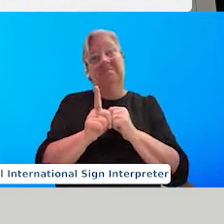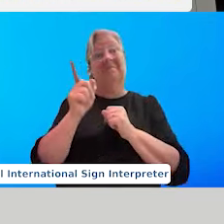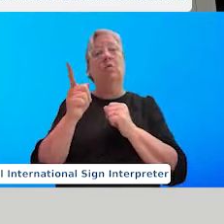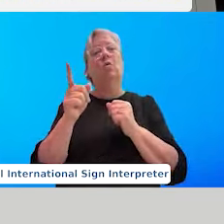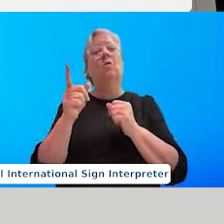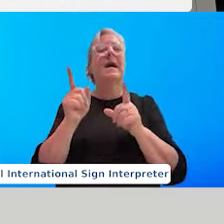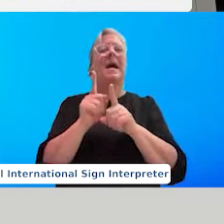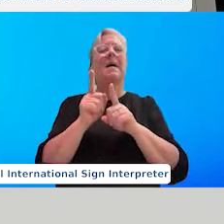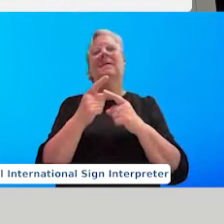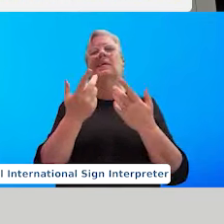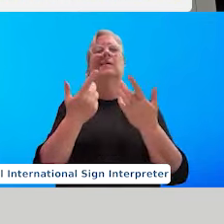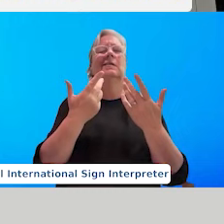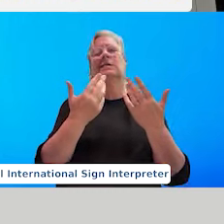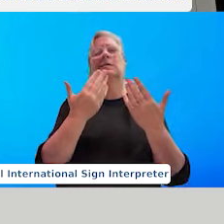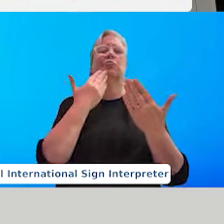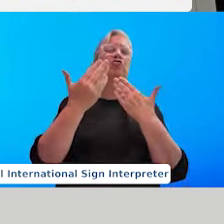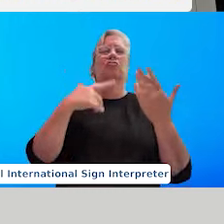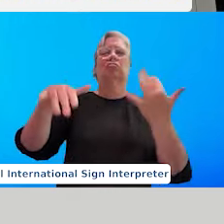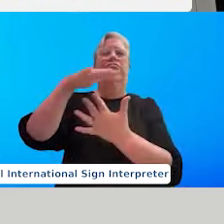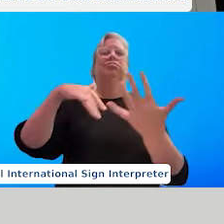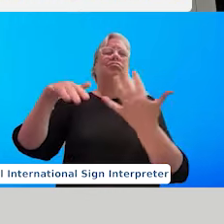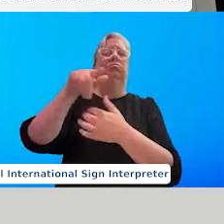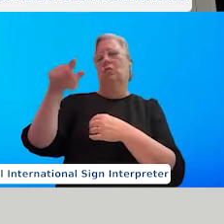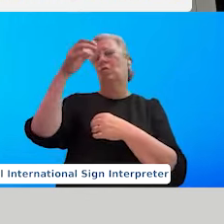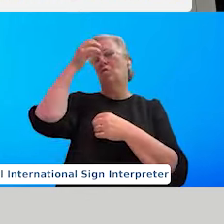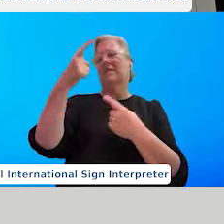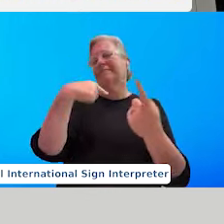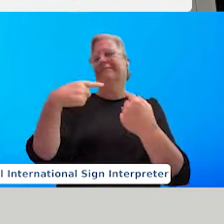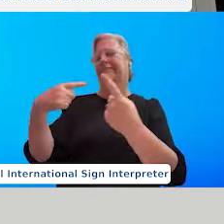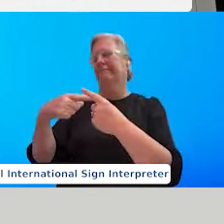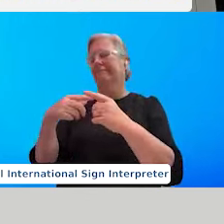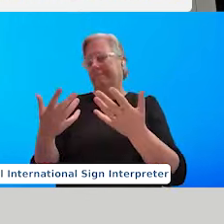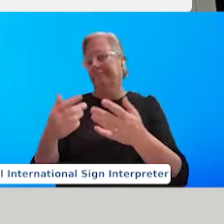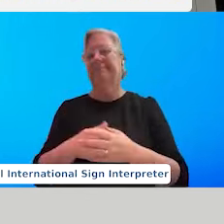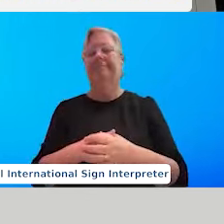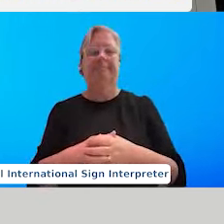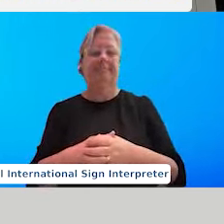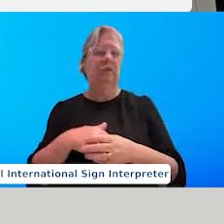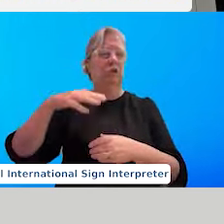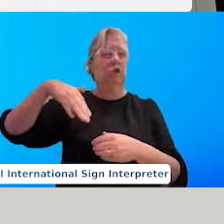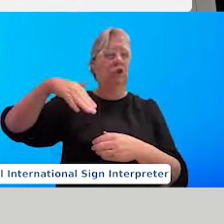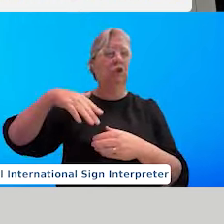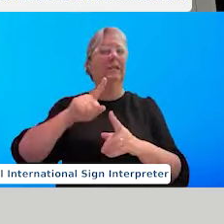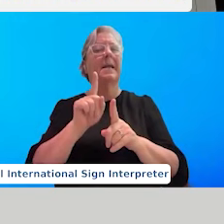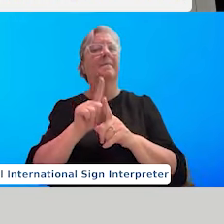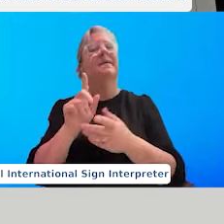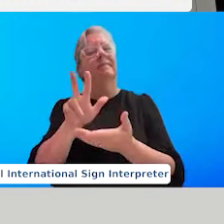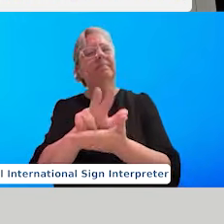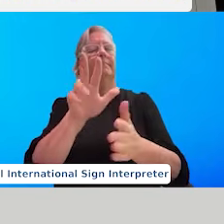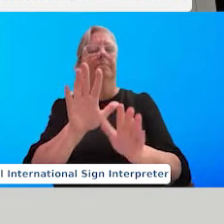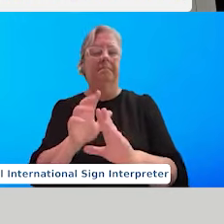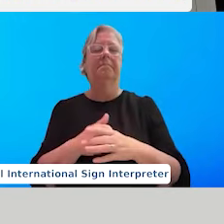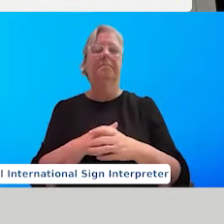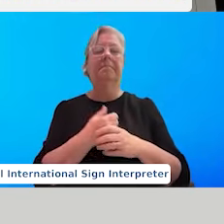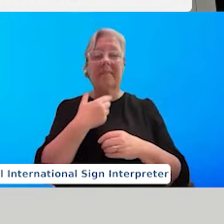of people as well. And now we are working on increasing the allowance